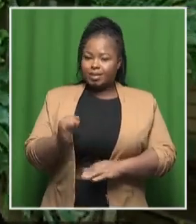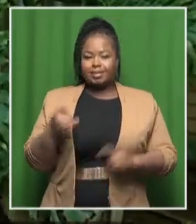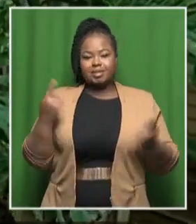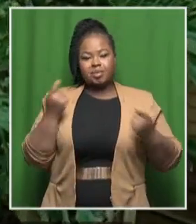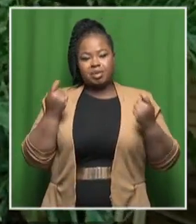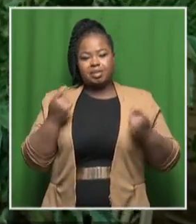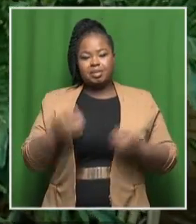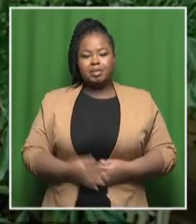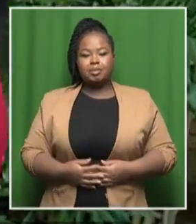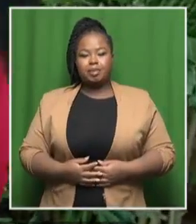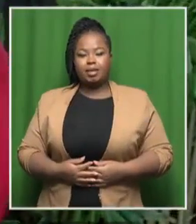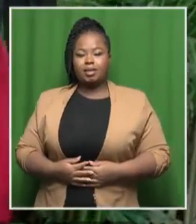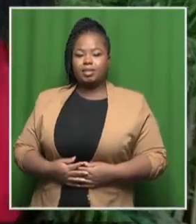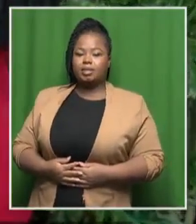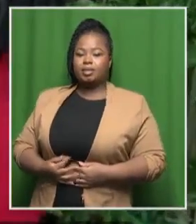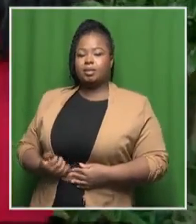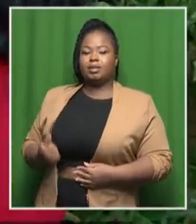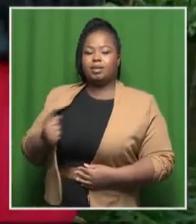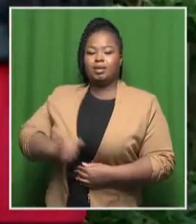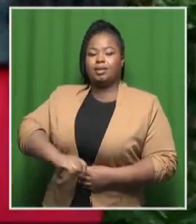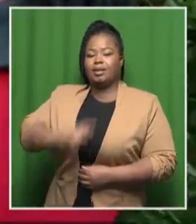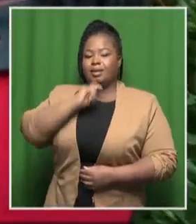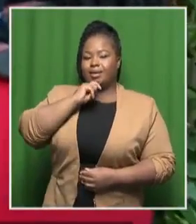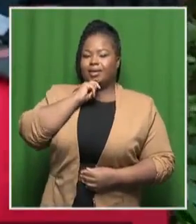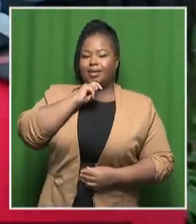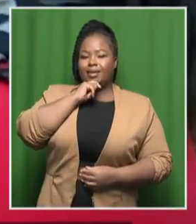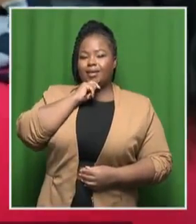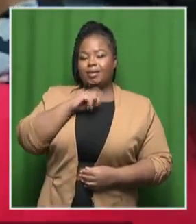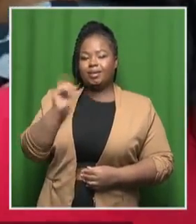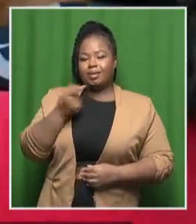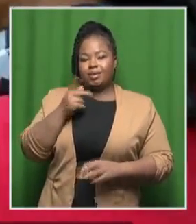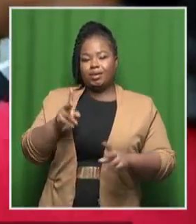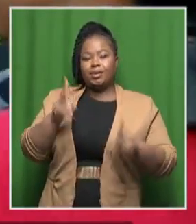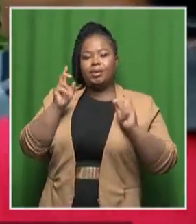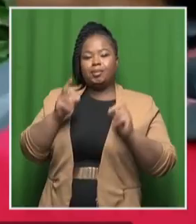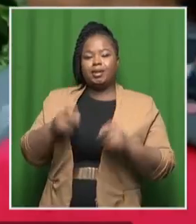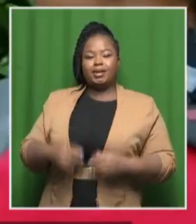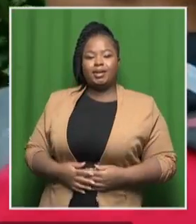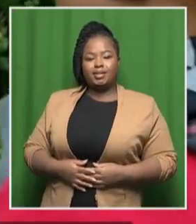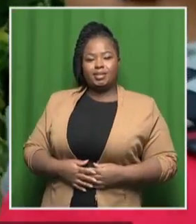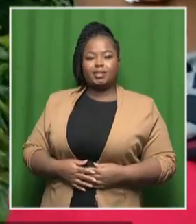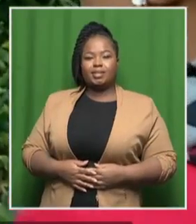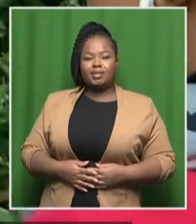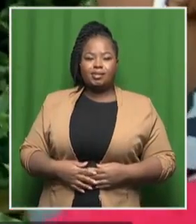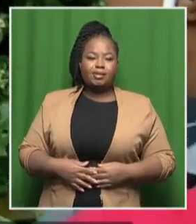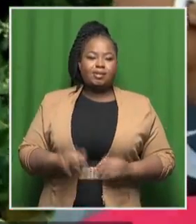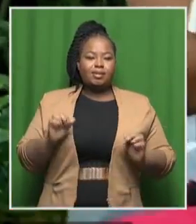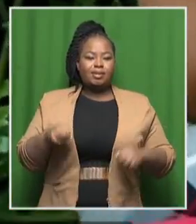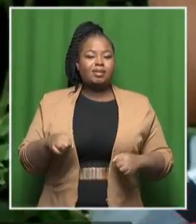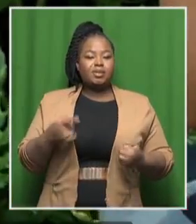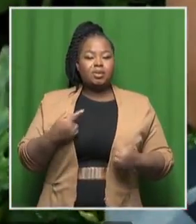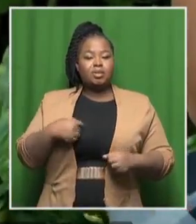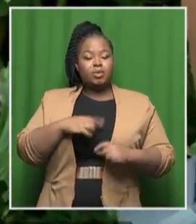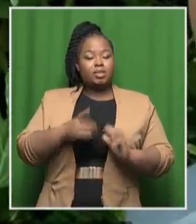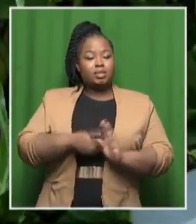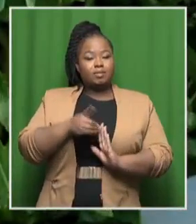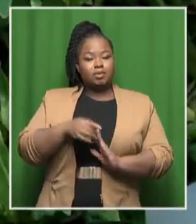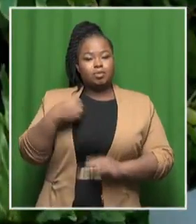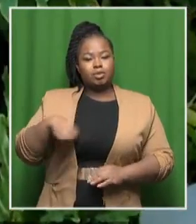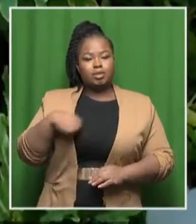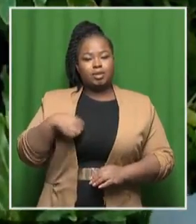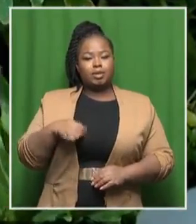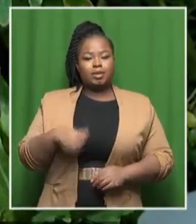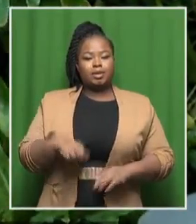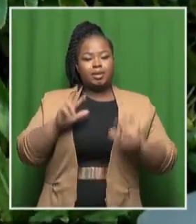yet. Yes, that is correct, and good morning to you and good morning to your listeners. As we in Nelson Mandela Bay Metro has been in an